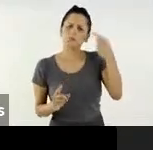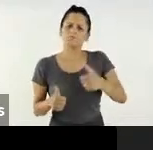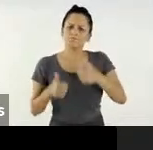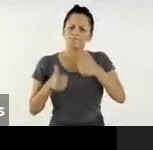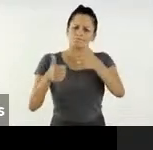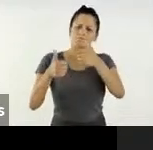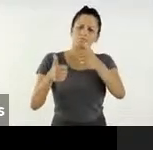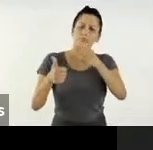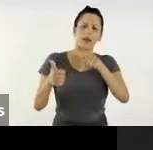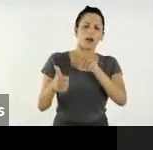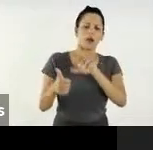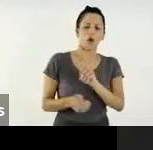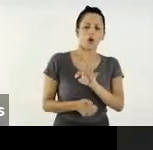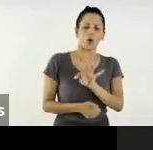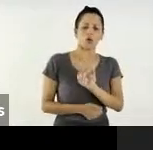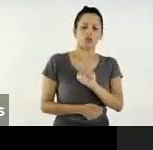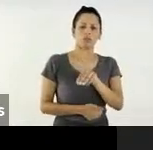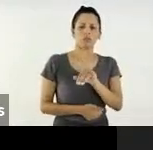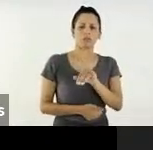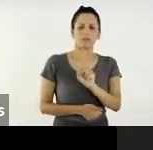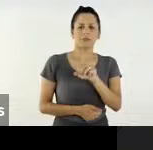action.